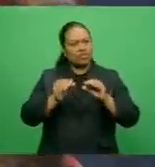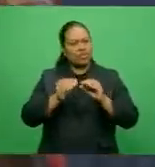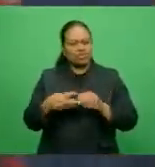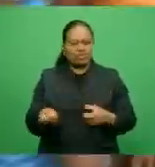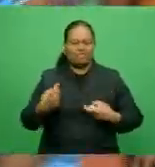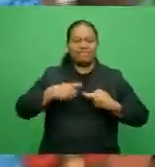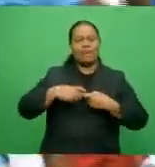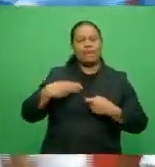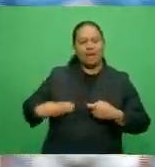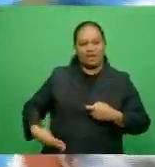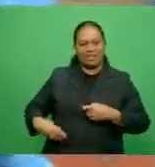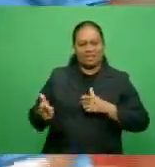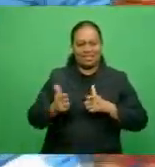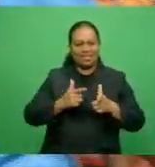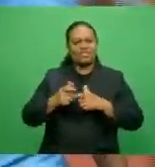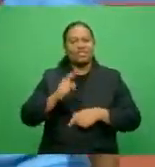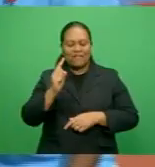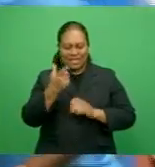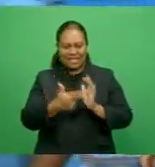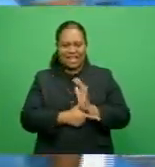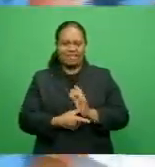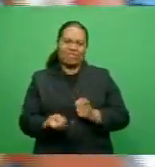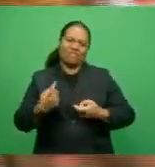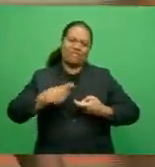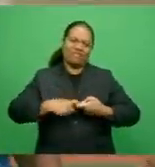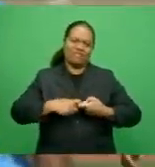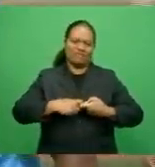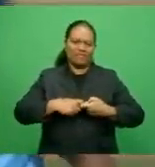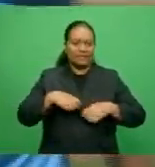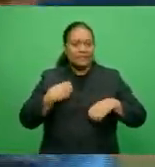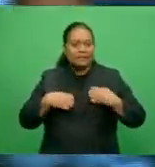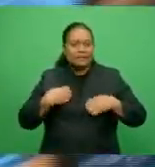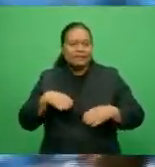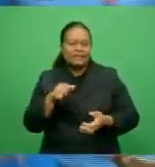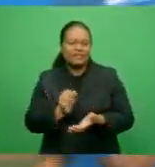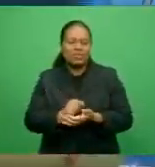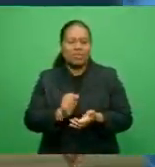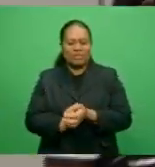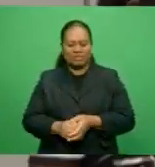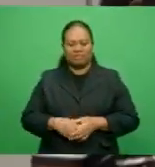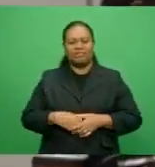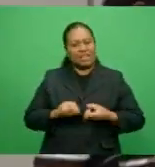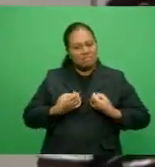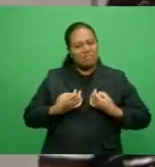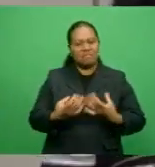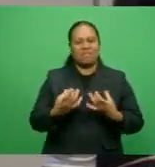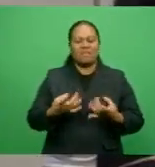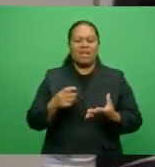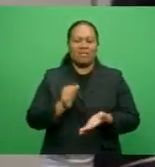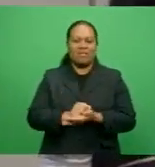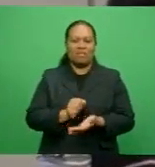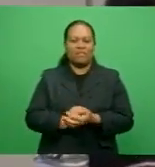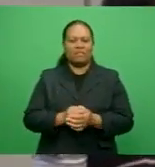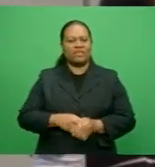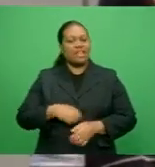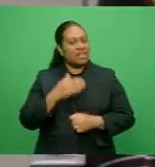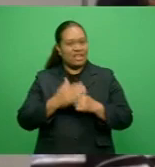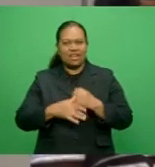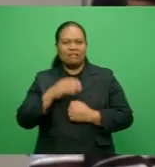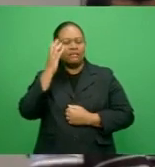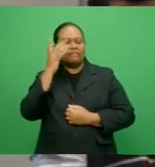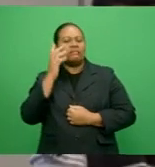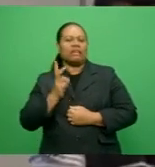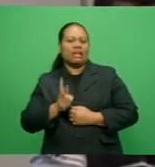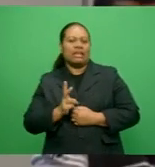this is my first time for the Mari 7. I'm so excited and I'm well prepared. Sandrungu didn't think twice about the